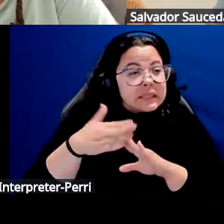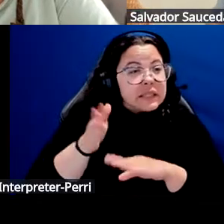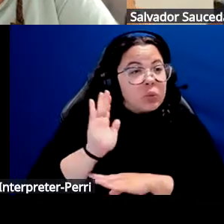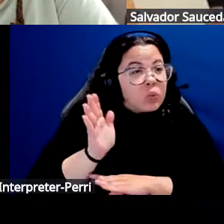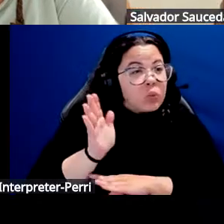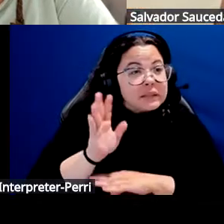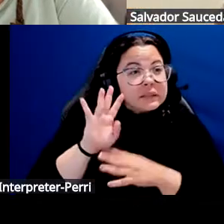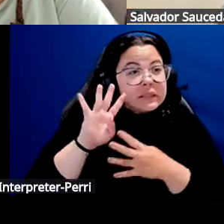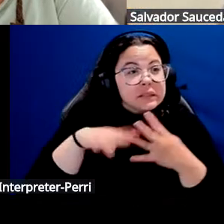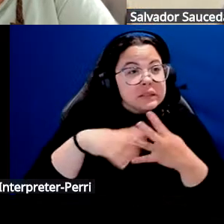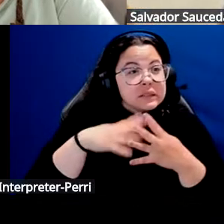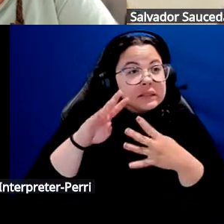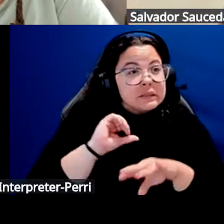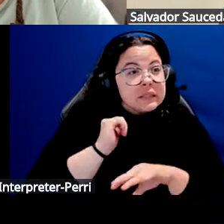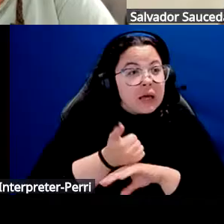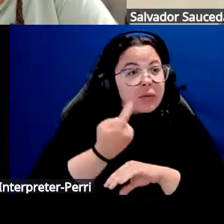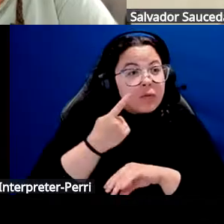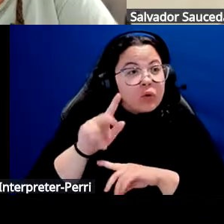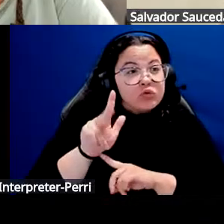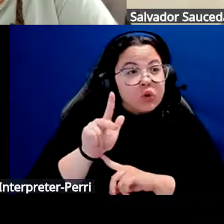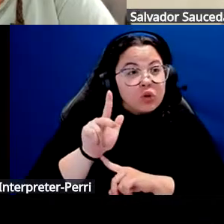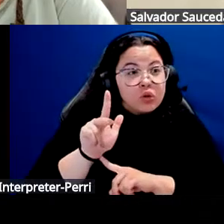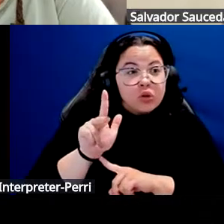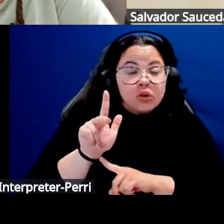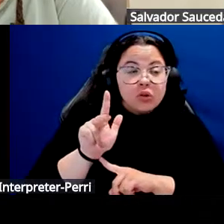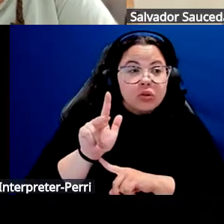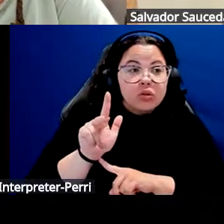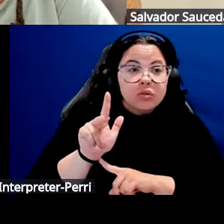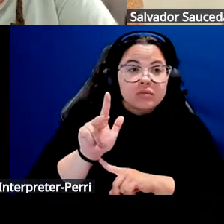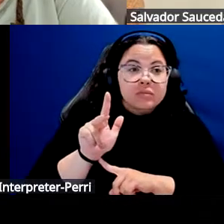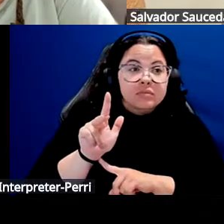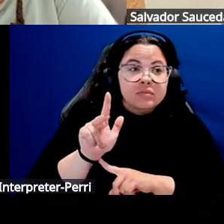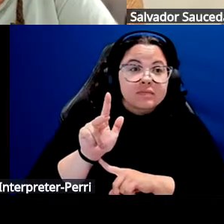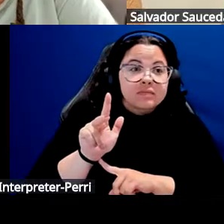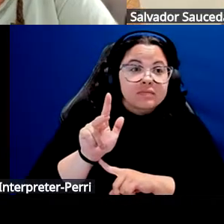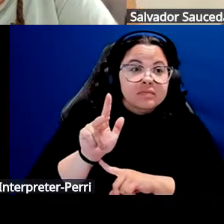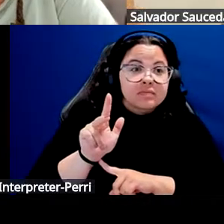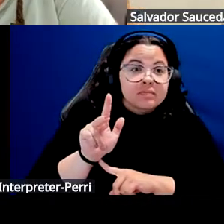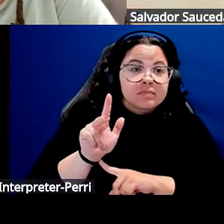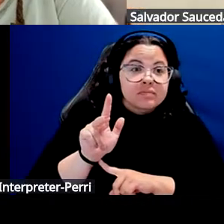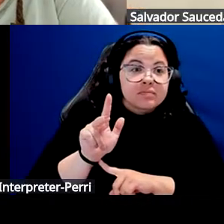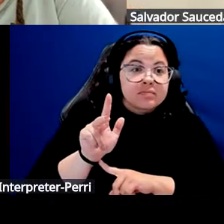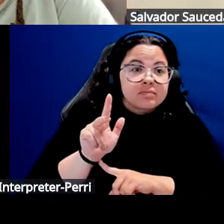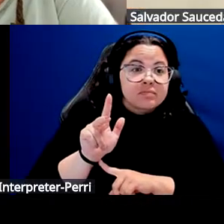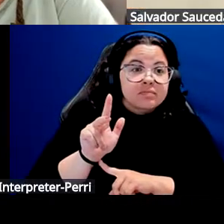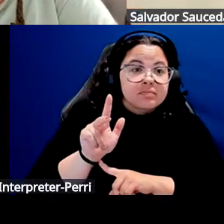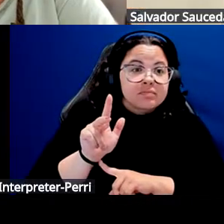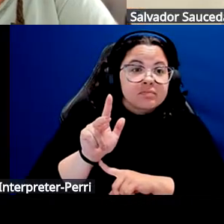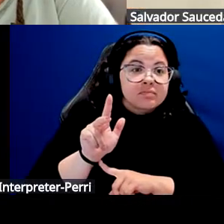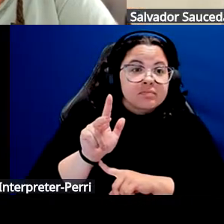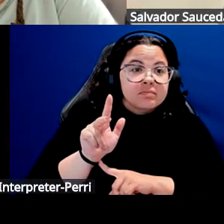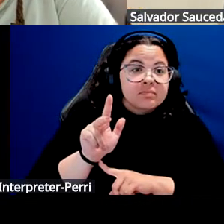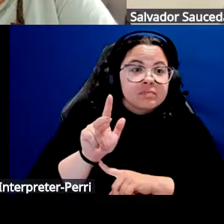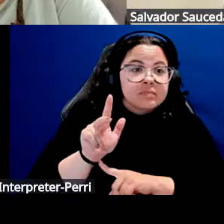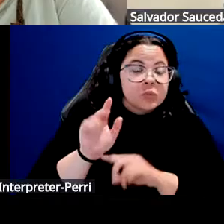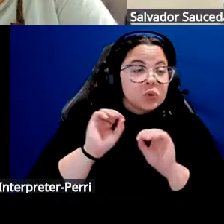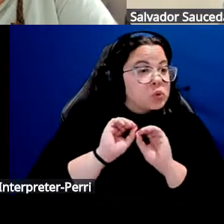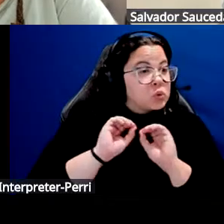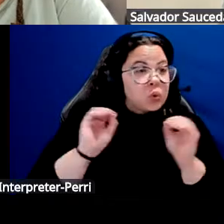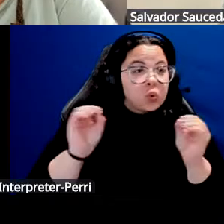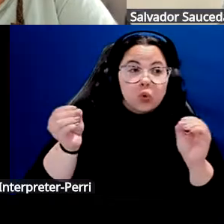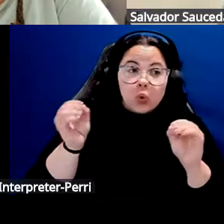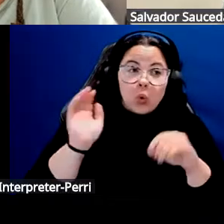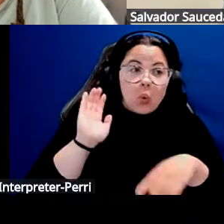presentation scheduled for the 23rd. I still don't have a presentation